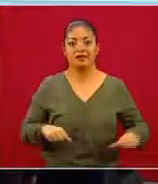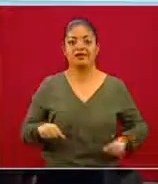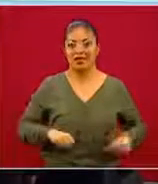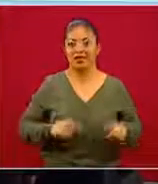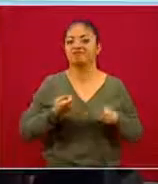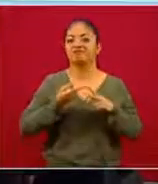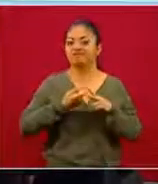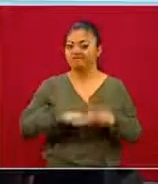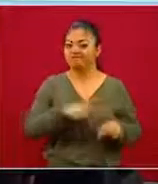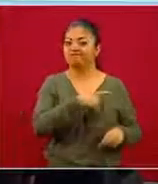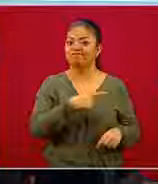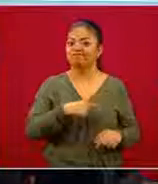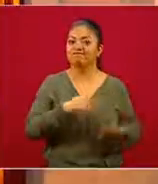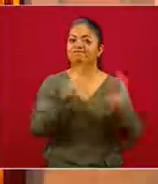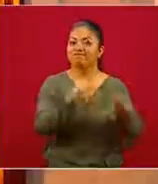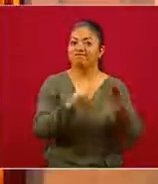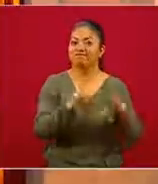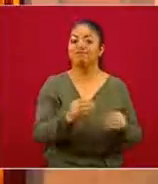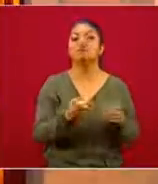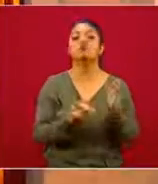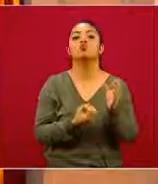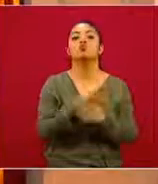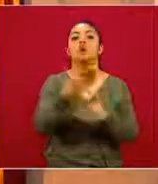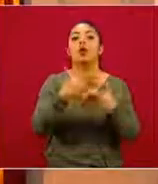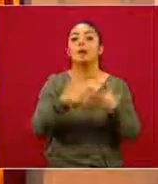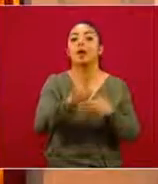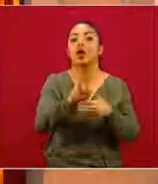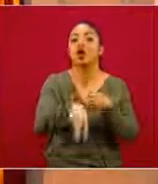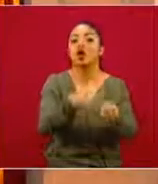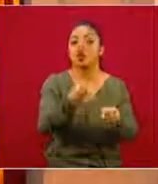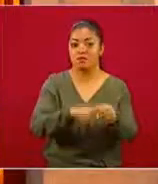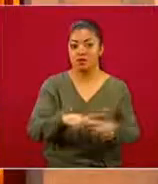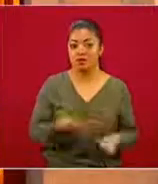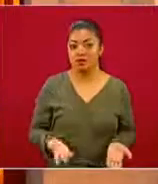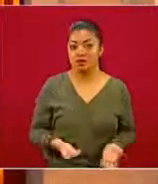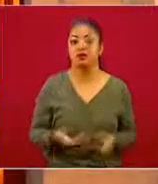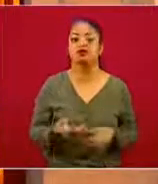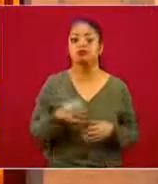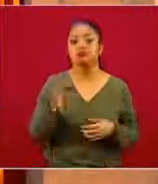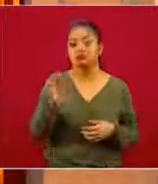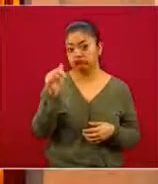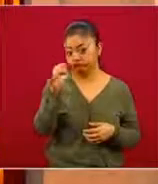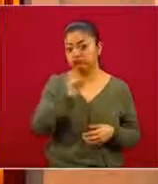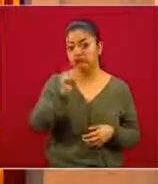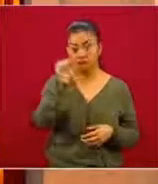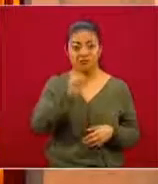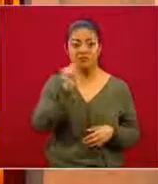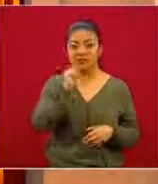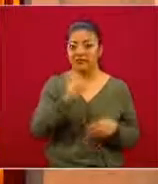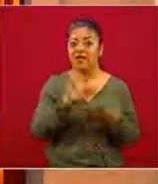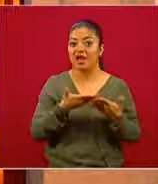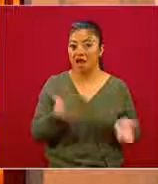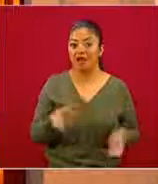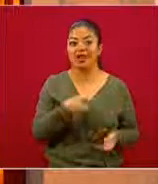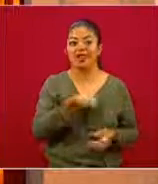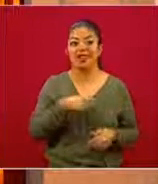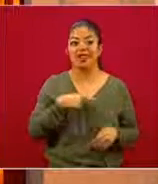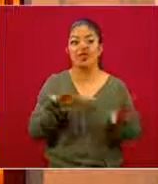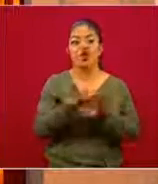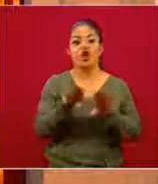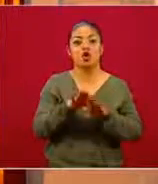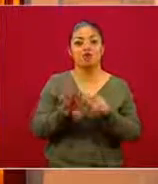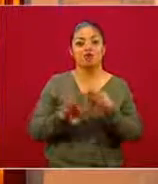safe distancing. Things that we're going to have to work in our new normal, we're going to have to be working on these